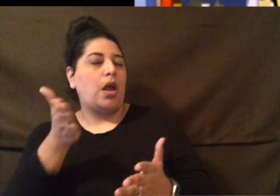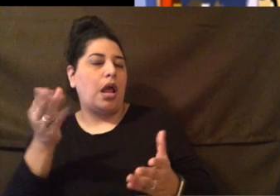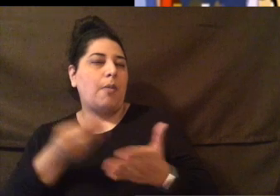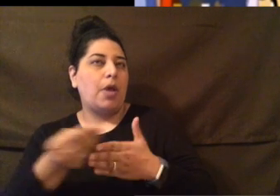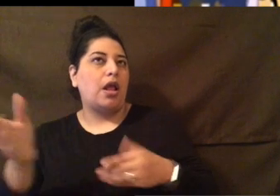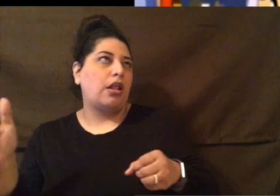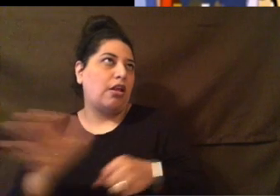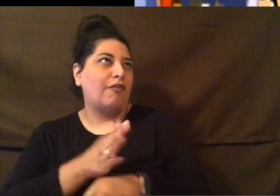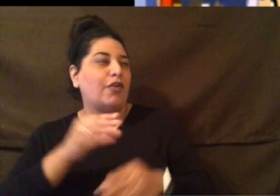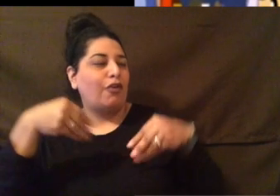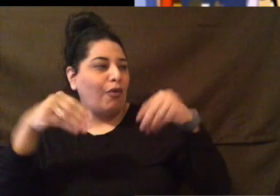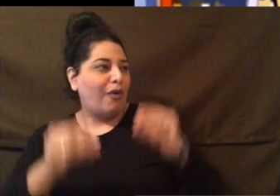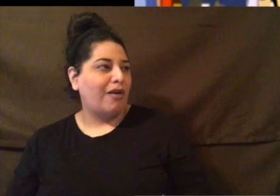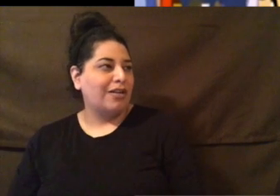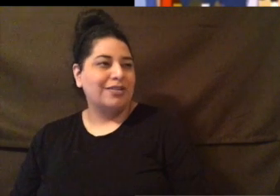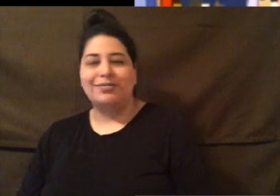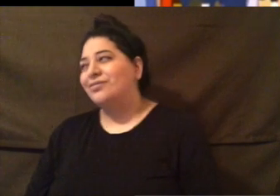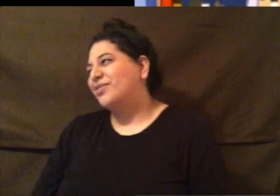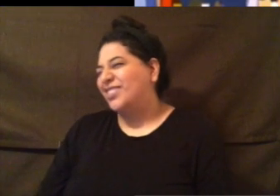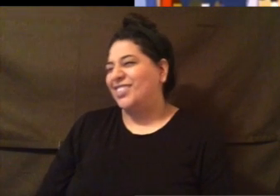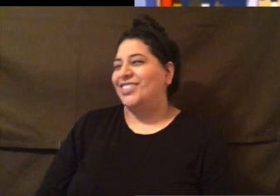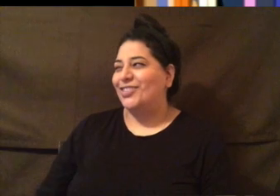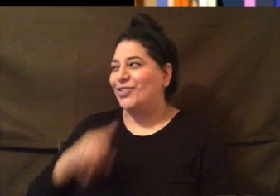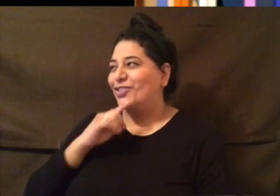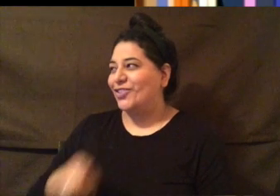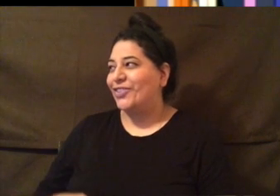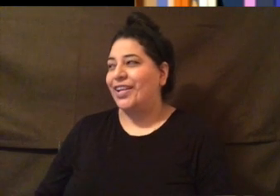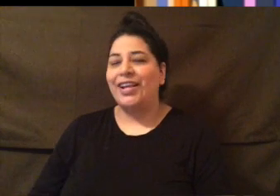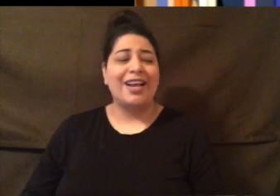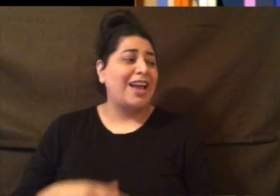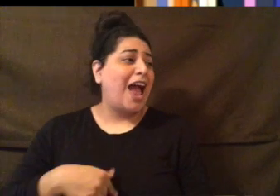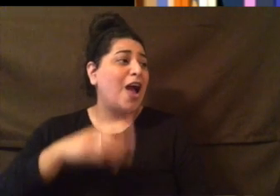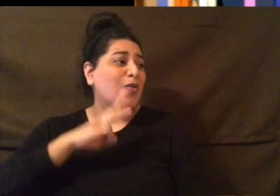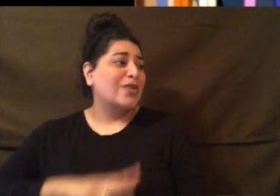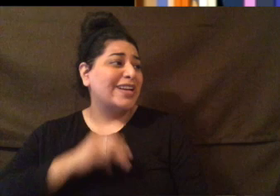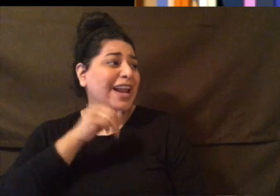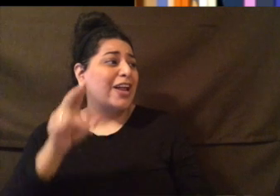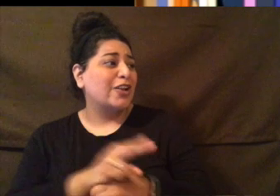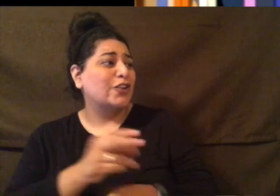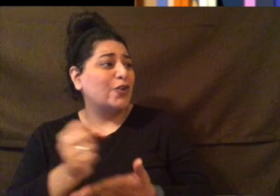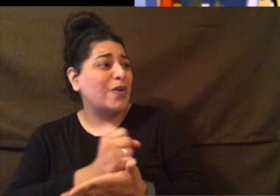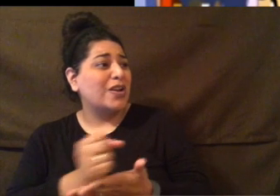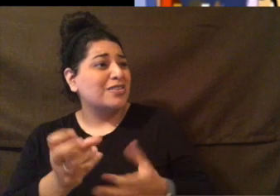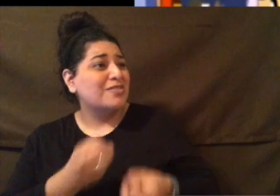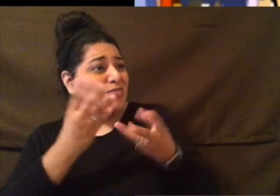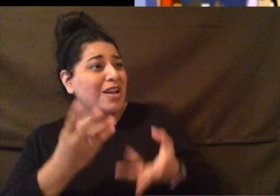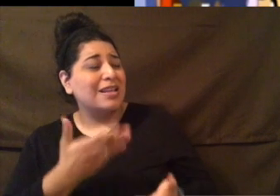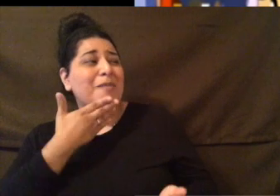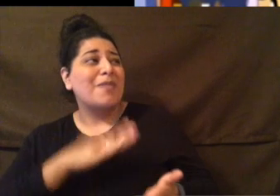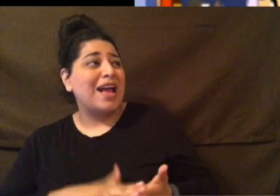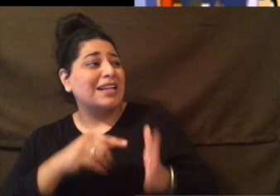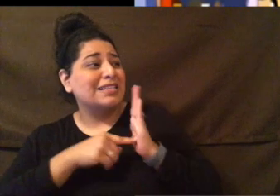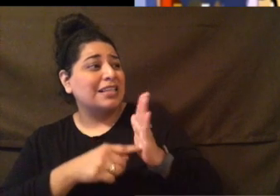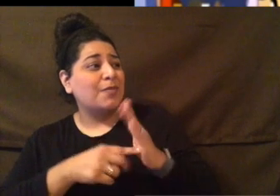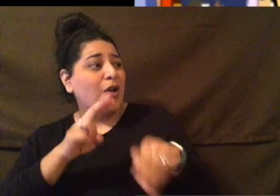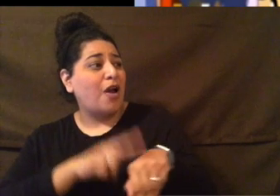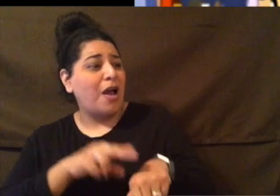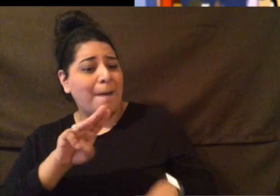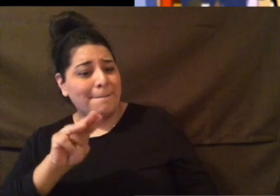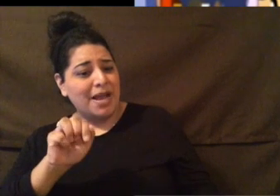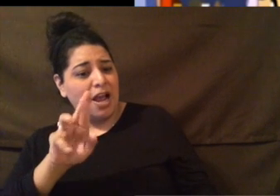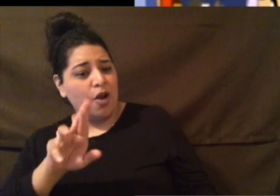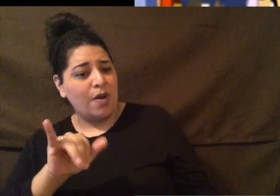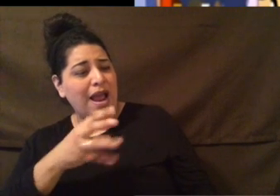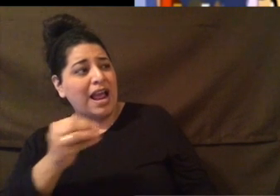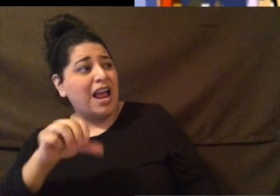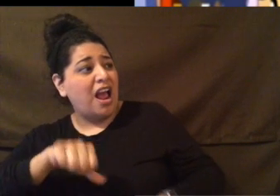buy the whole store. That's true. I wish she wouldn't use a credit card so much. It's a bad example on Barry and some